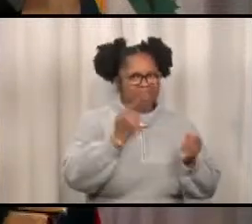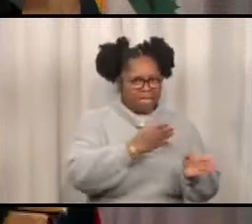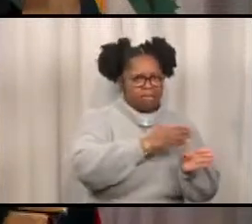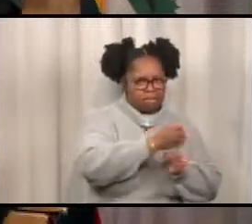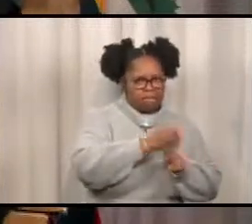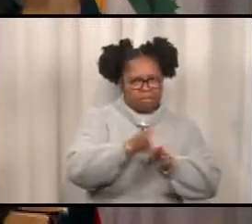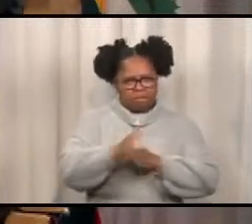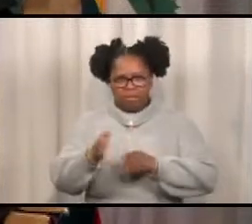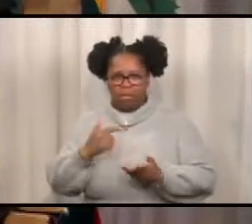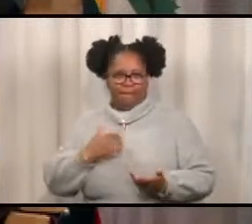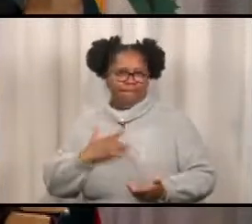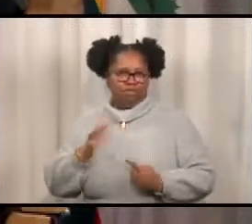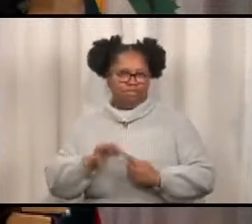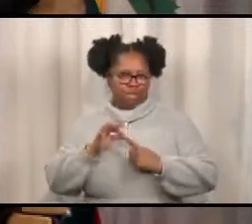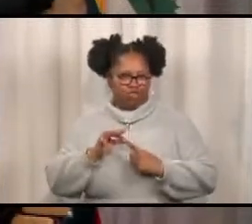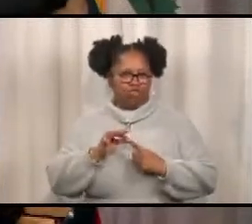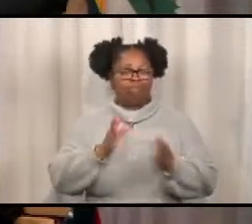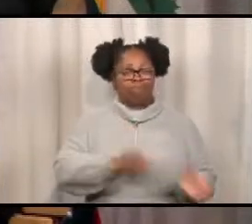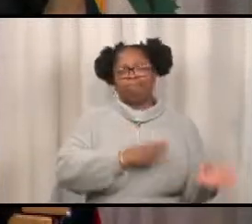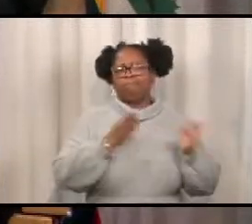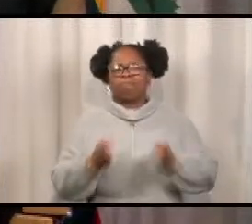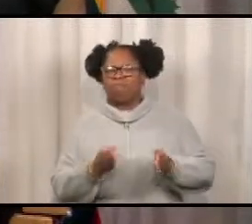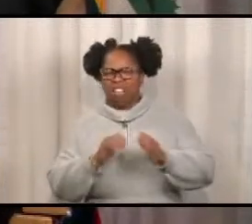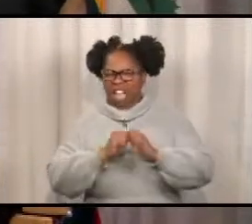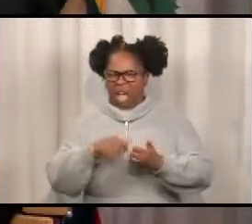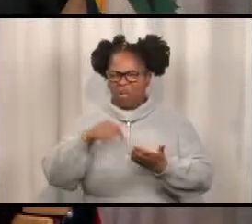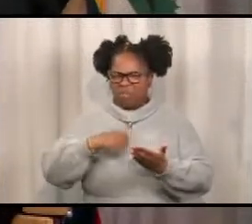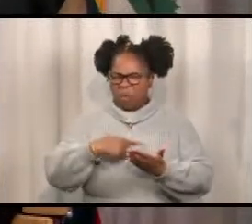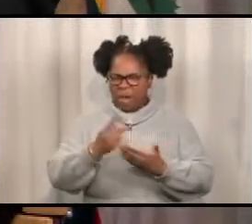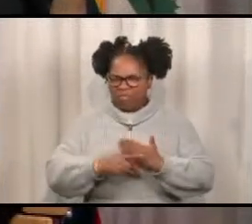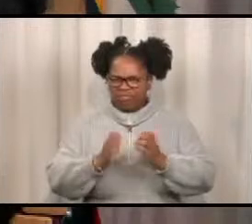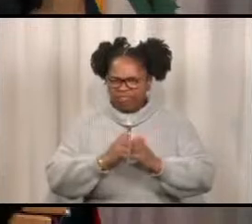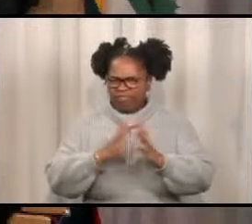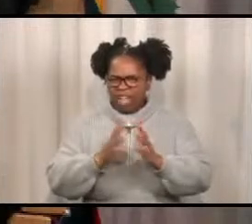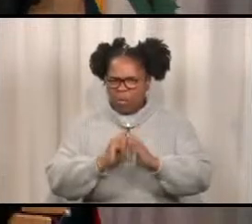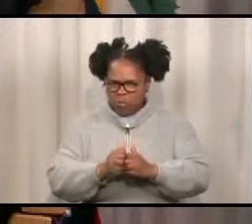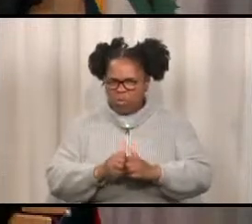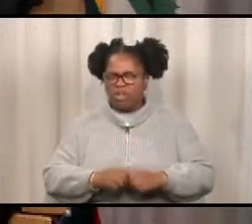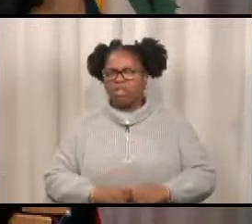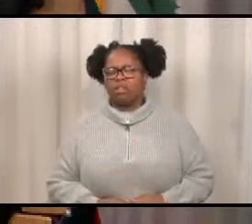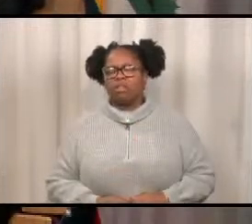special. Now, we're gonna talk a little bit about how this came about, how this program came about. And